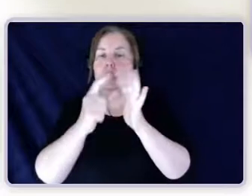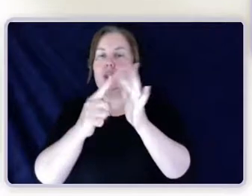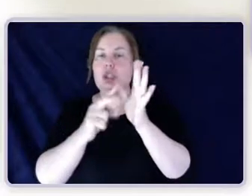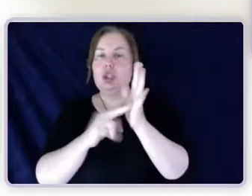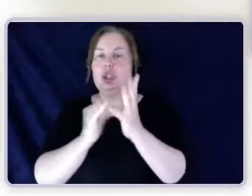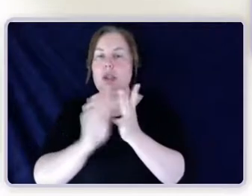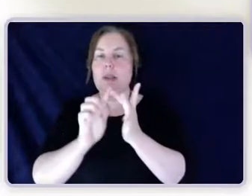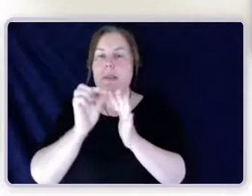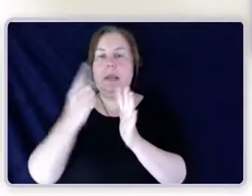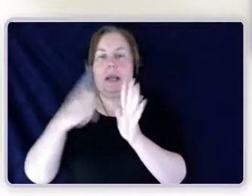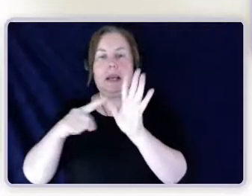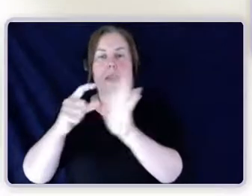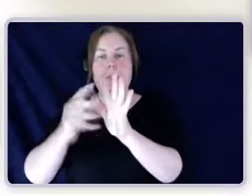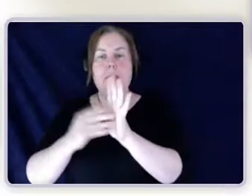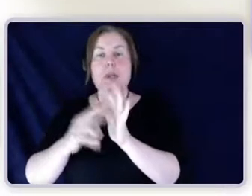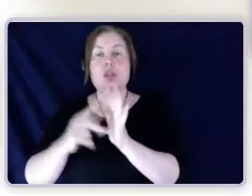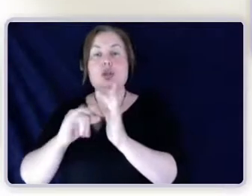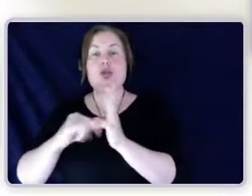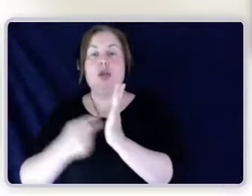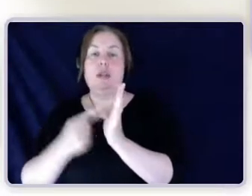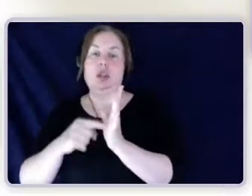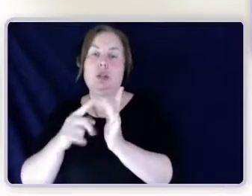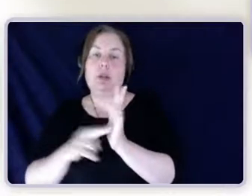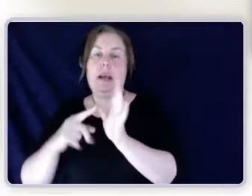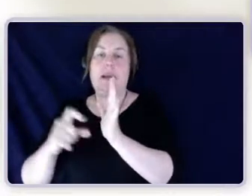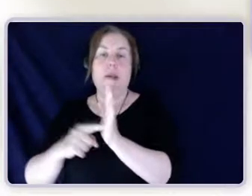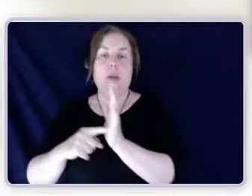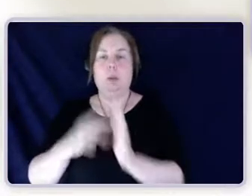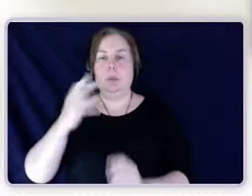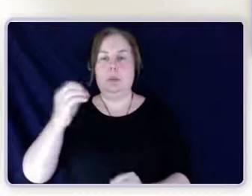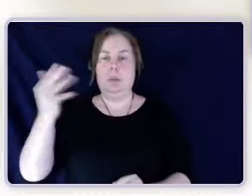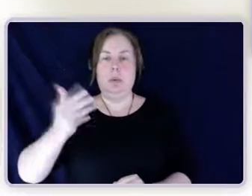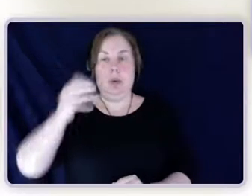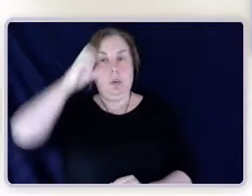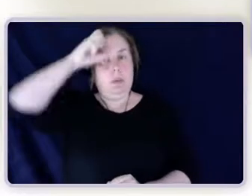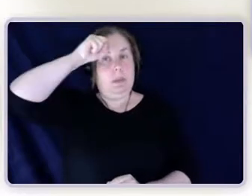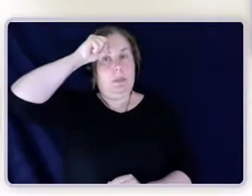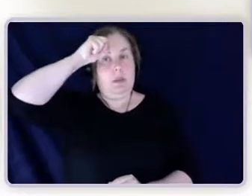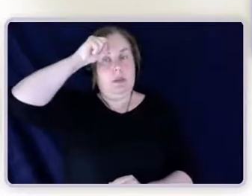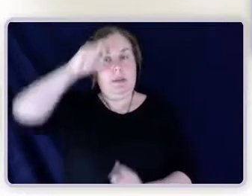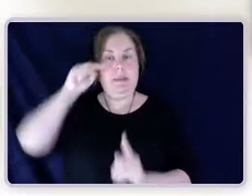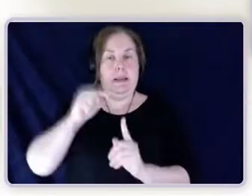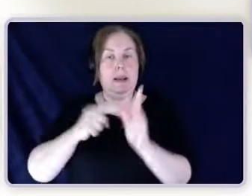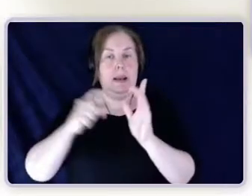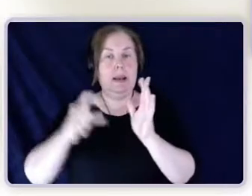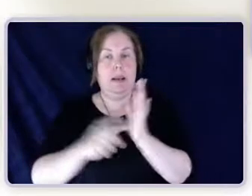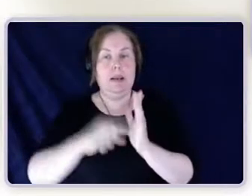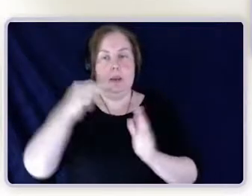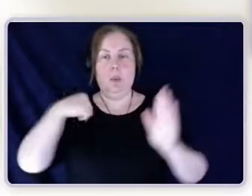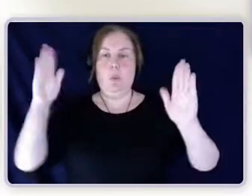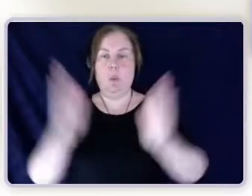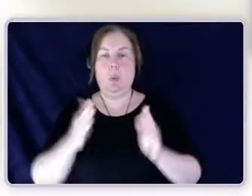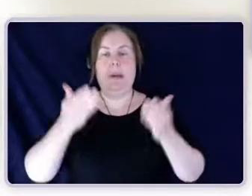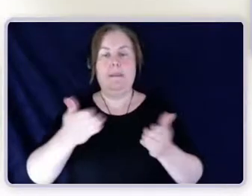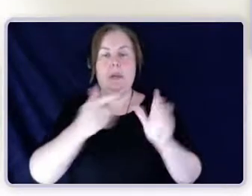2019. Do bear in mind that the Guardianship and Administration Act, which I will just call GAA from now on because